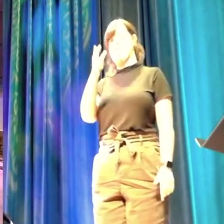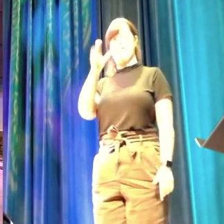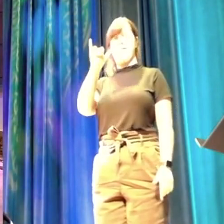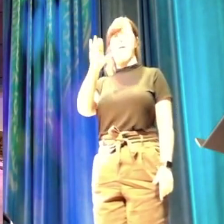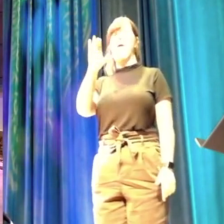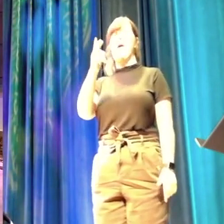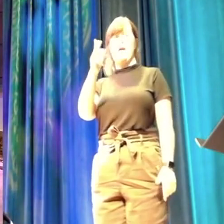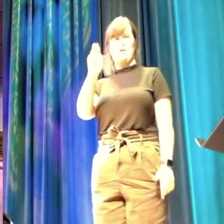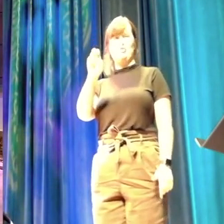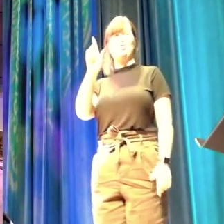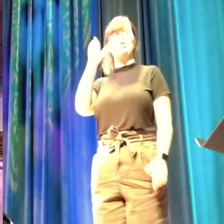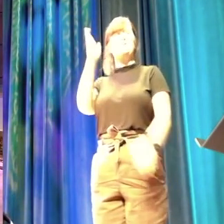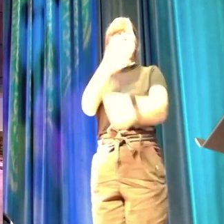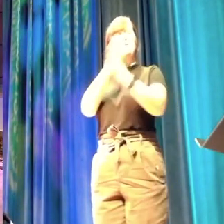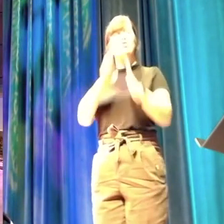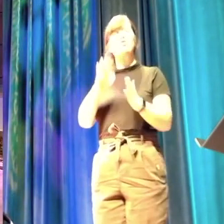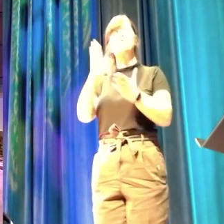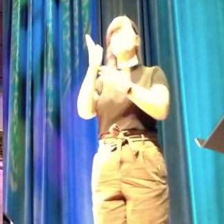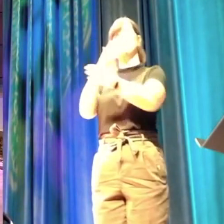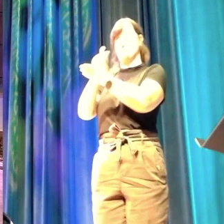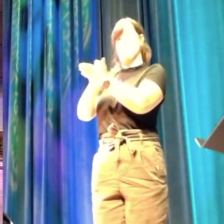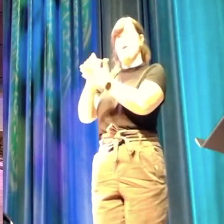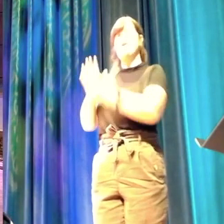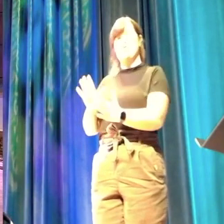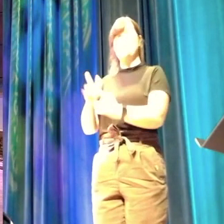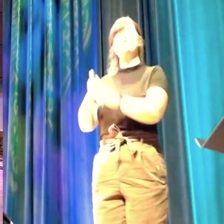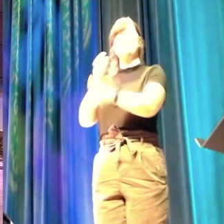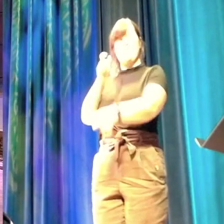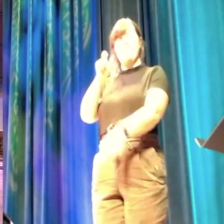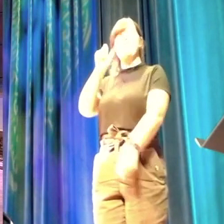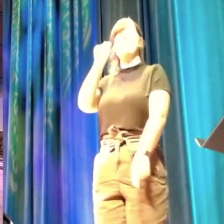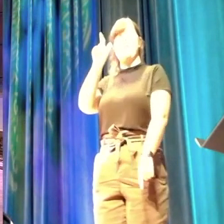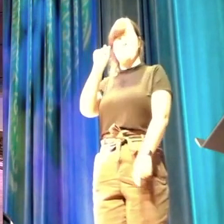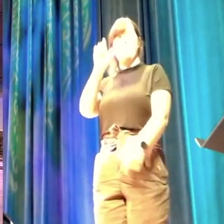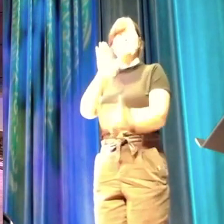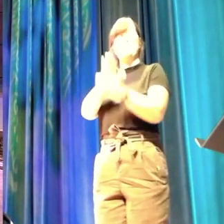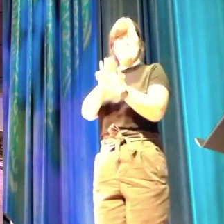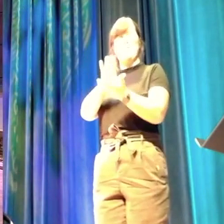and songwriter who's also an alumnus of the Alabama School for the Blind.